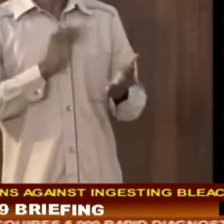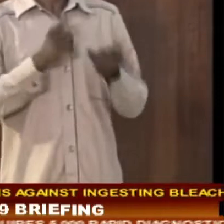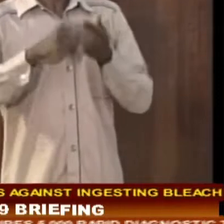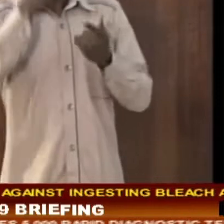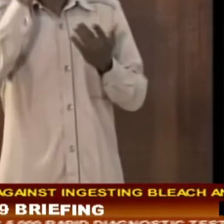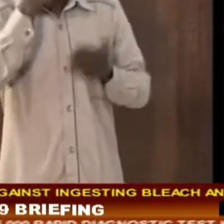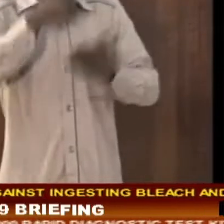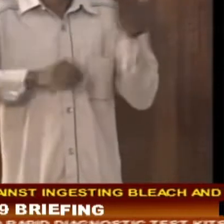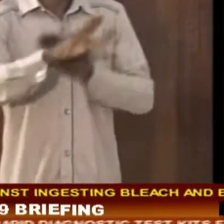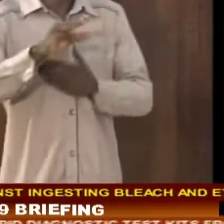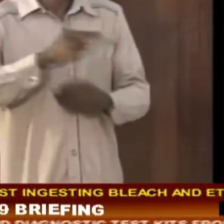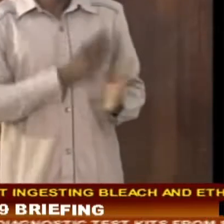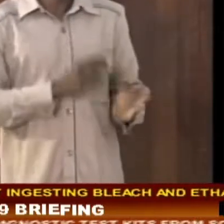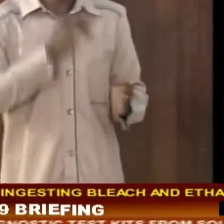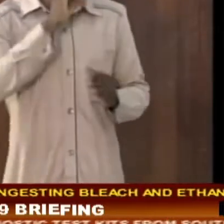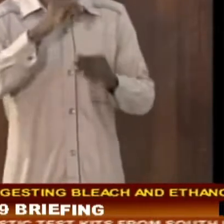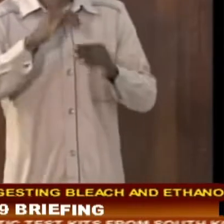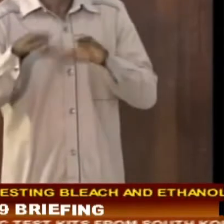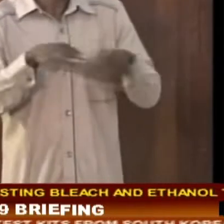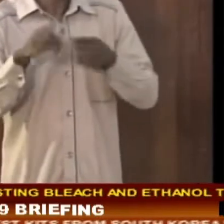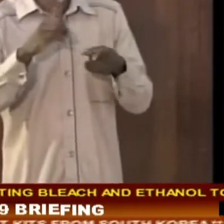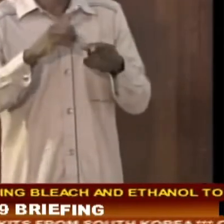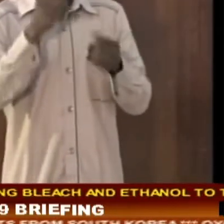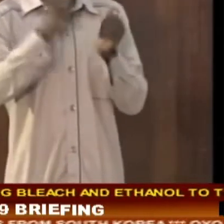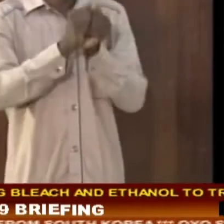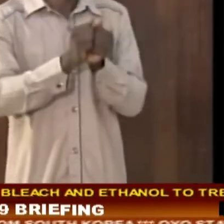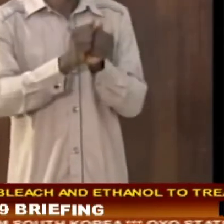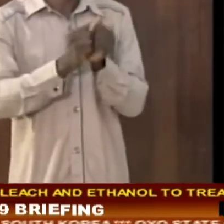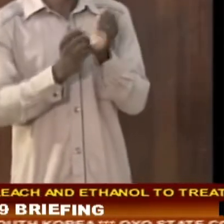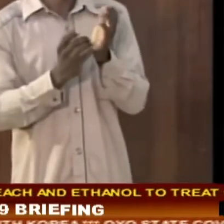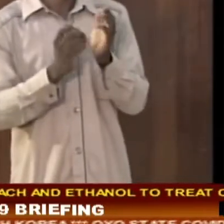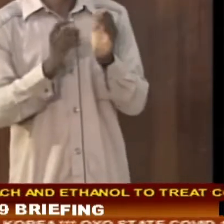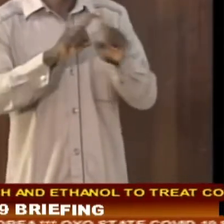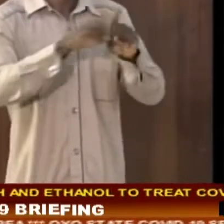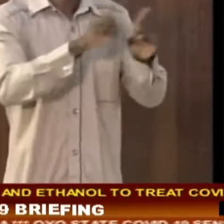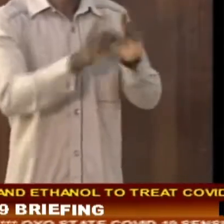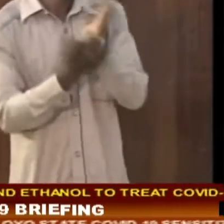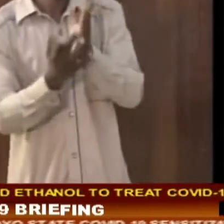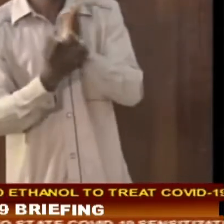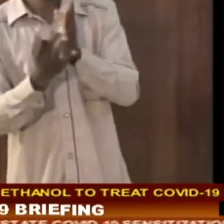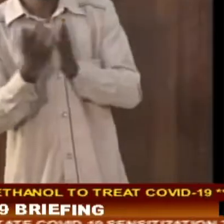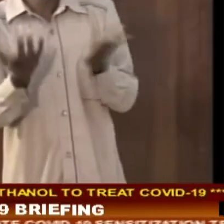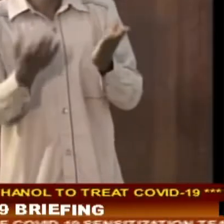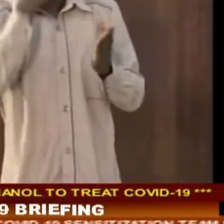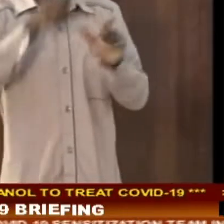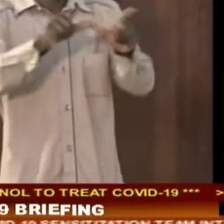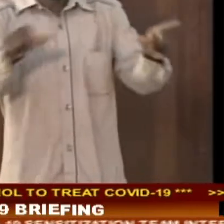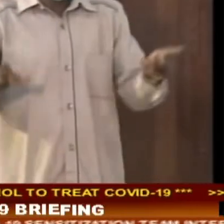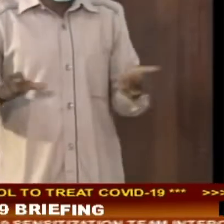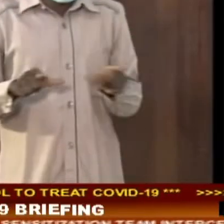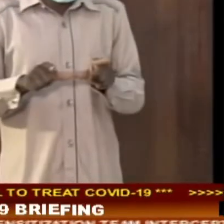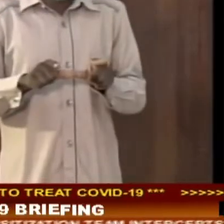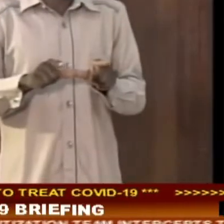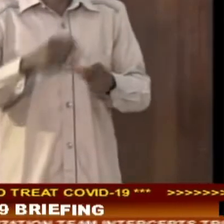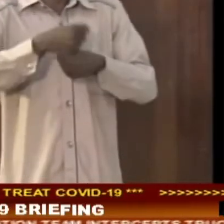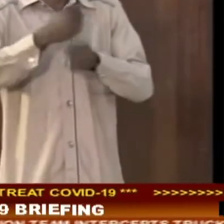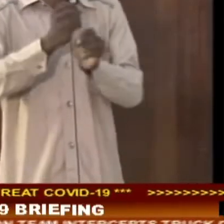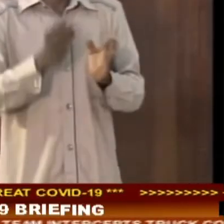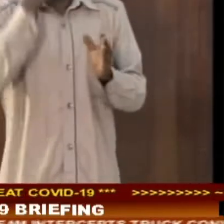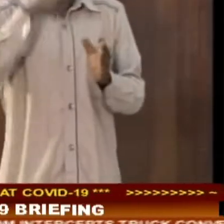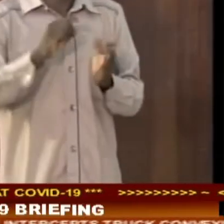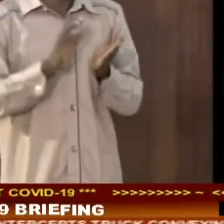is doing to incentivize local production of e-learning materials for school children and also